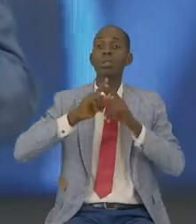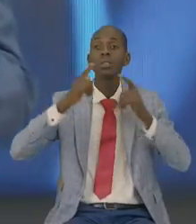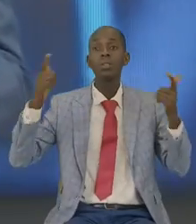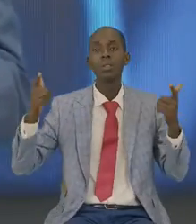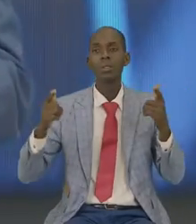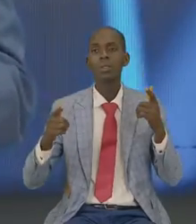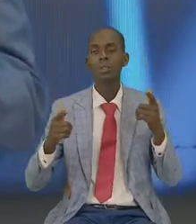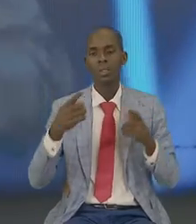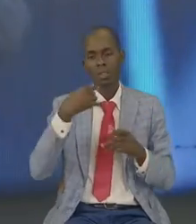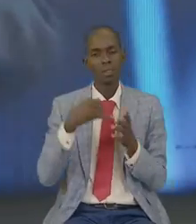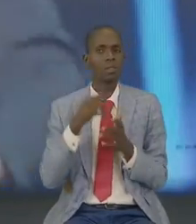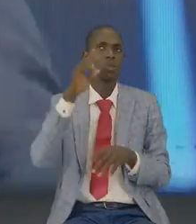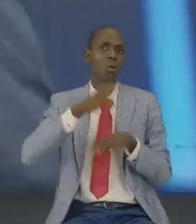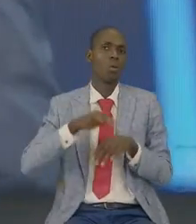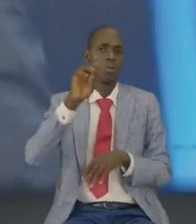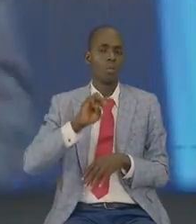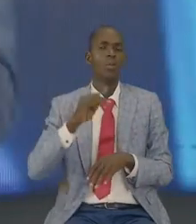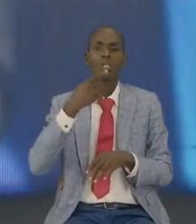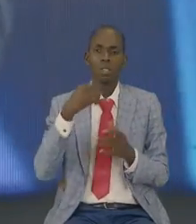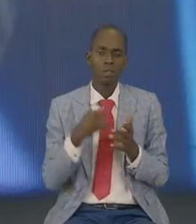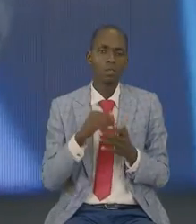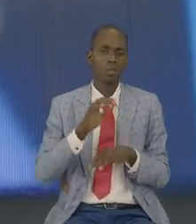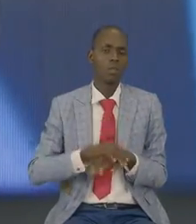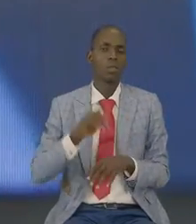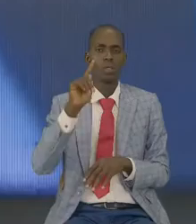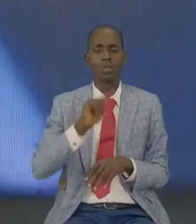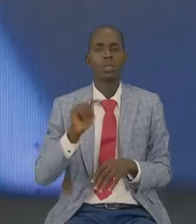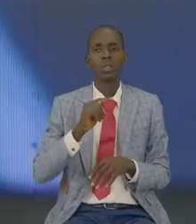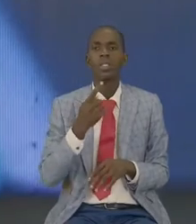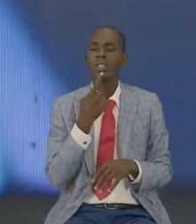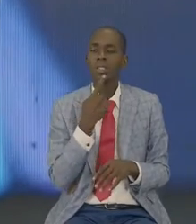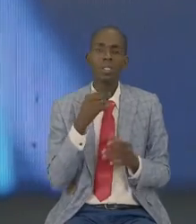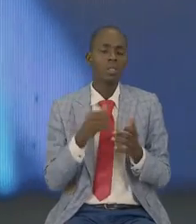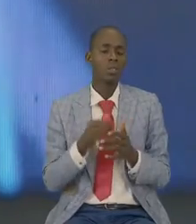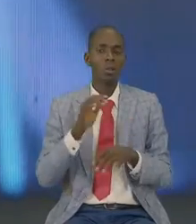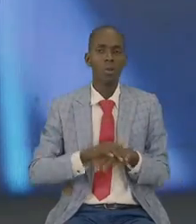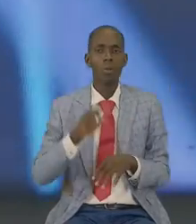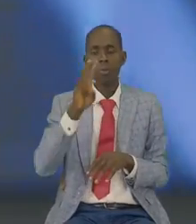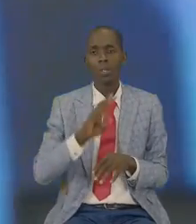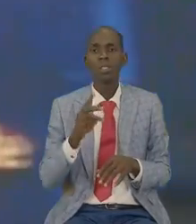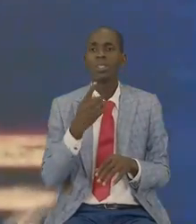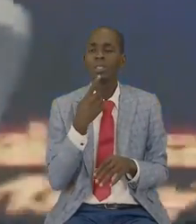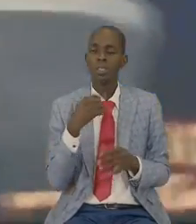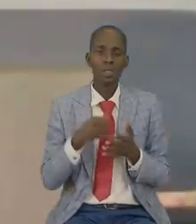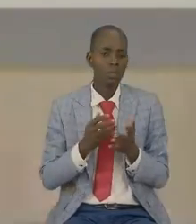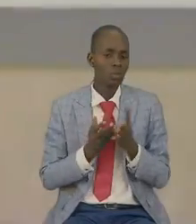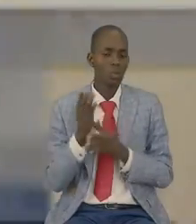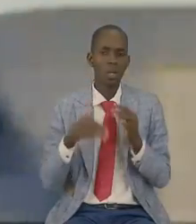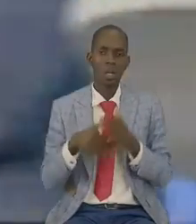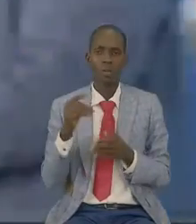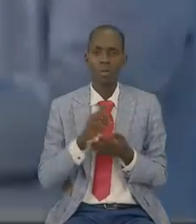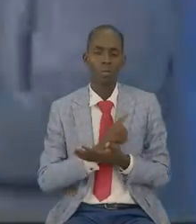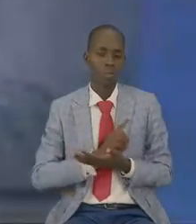Say it on Monday. Say it on Tuesday. Have that mind during the week that it is not